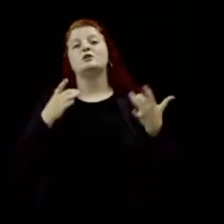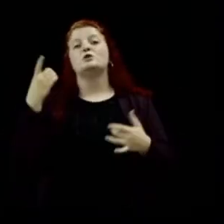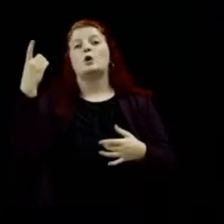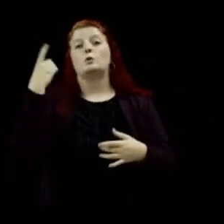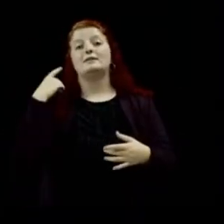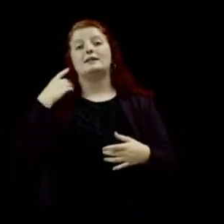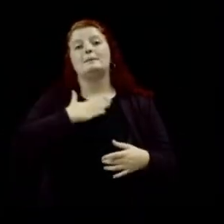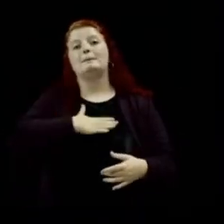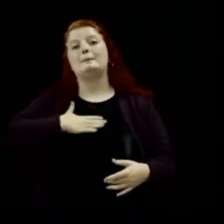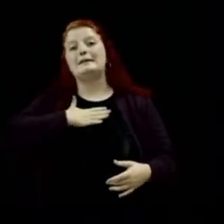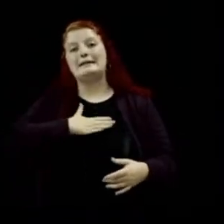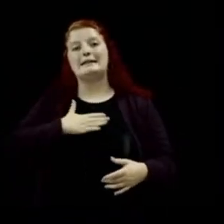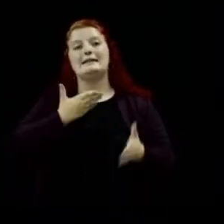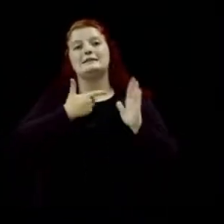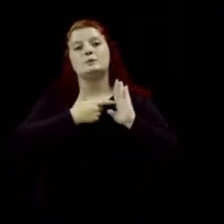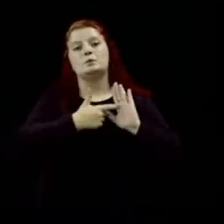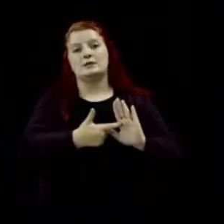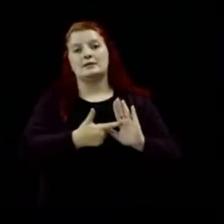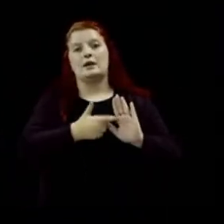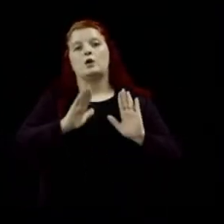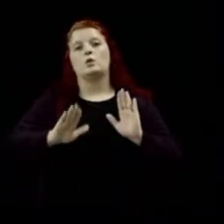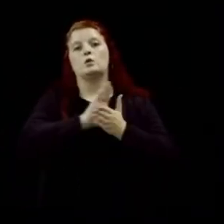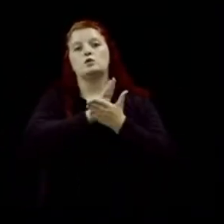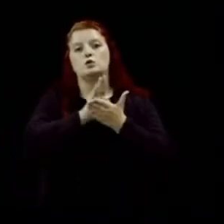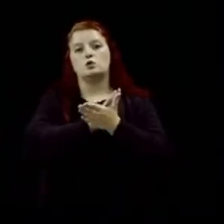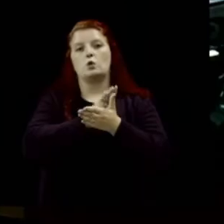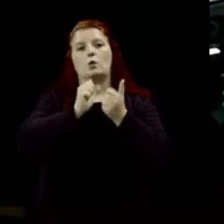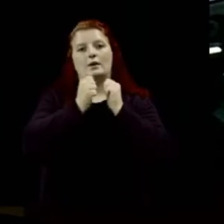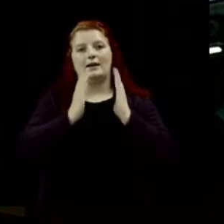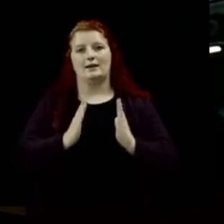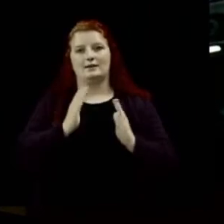please present your school candidates.